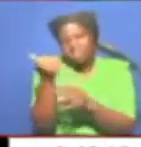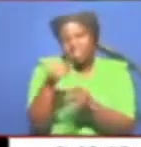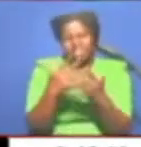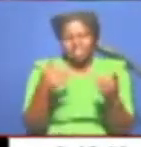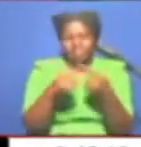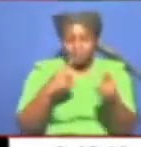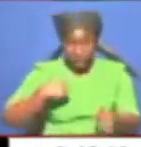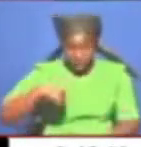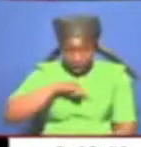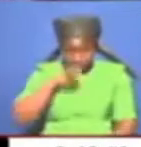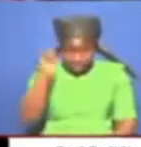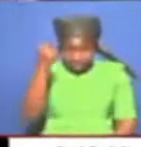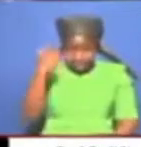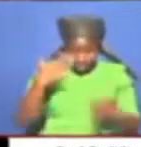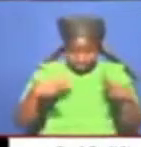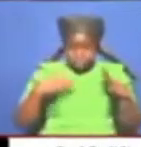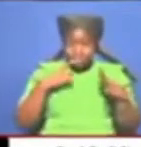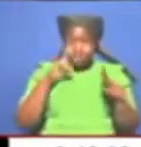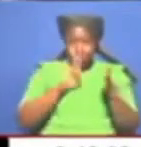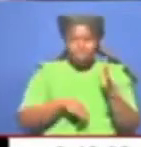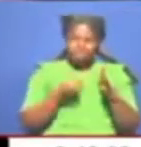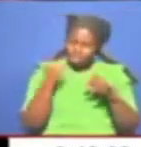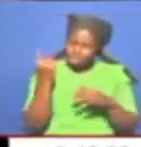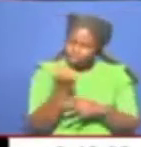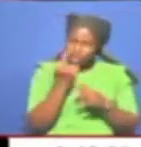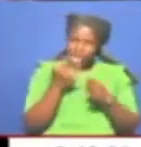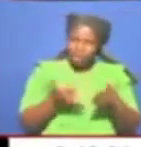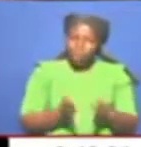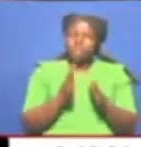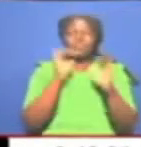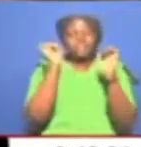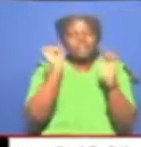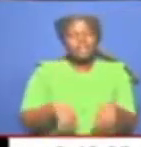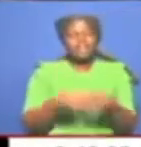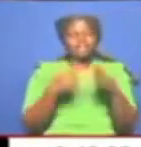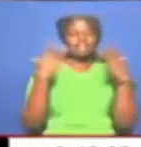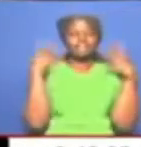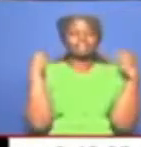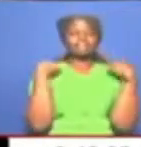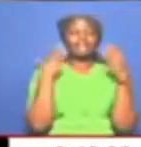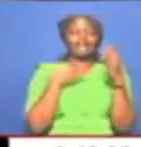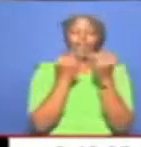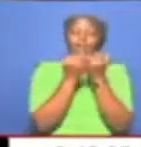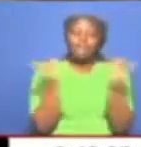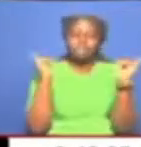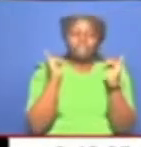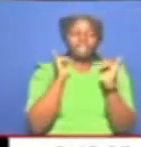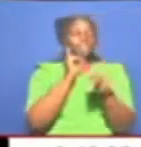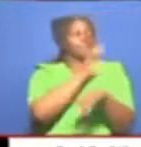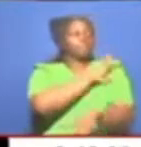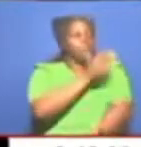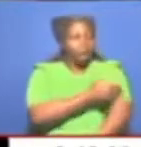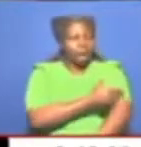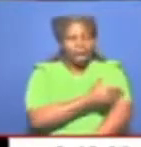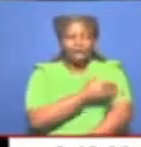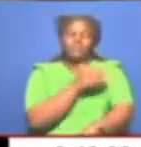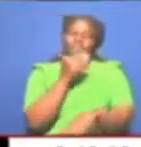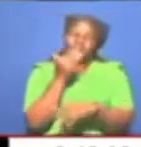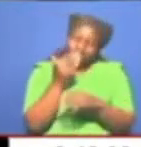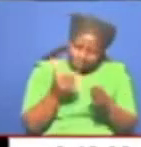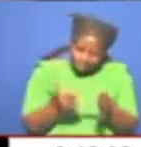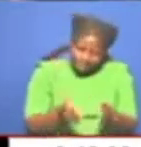said the only manner we are going to exercise our sovereign power is in accordance with this